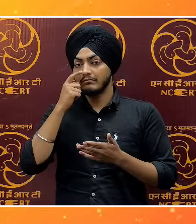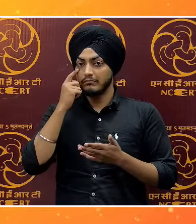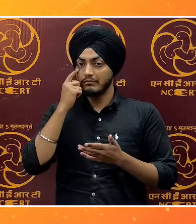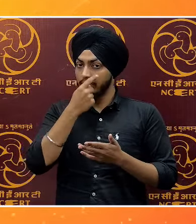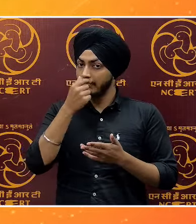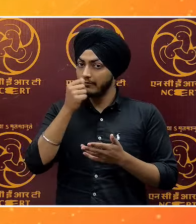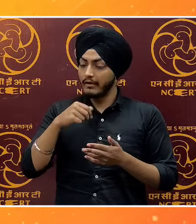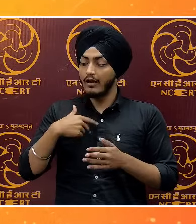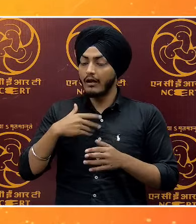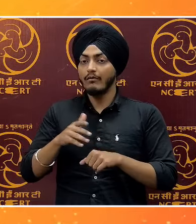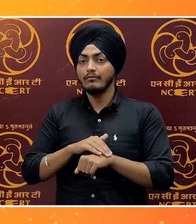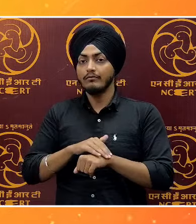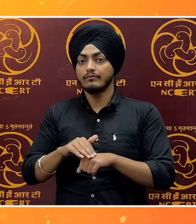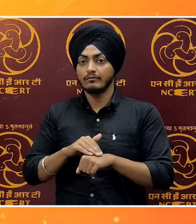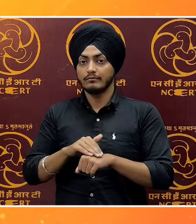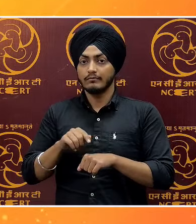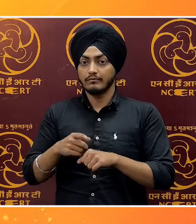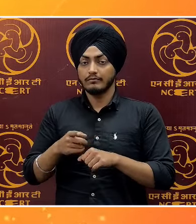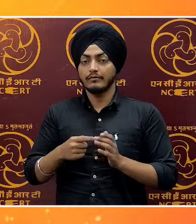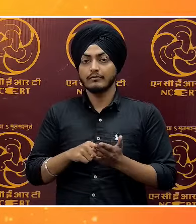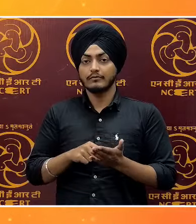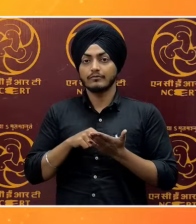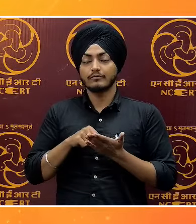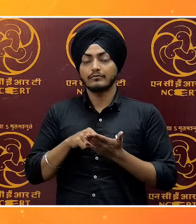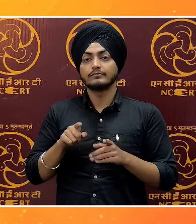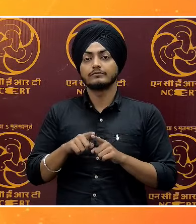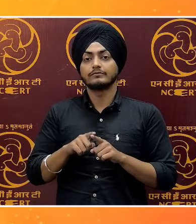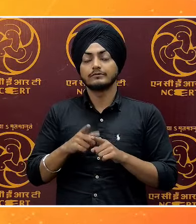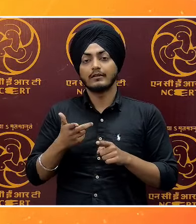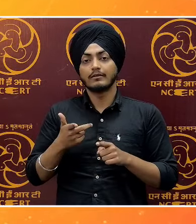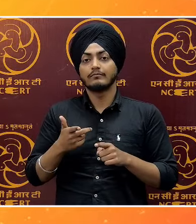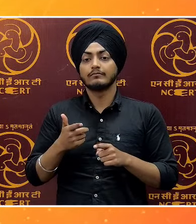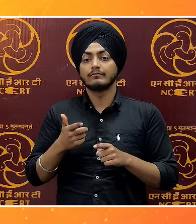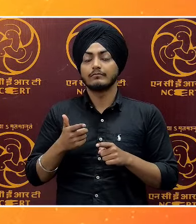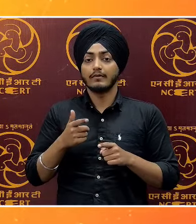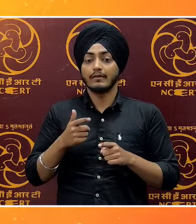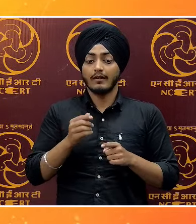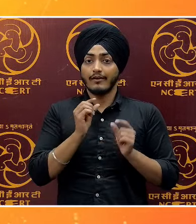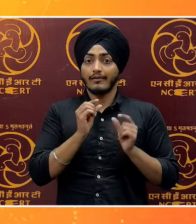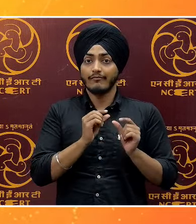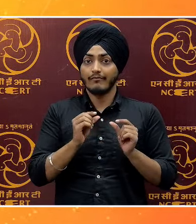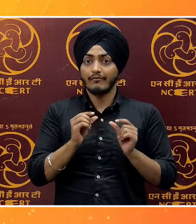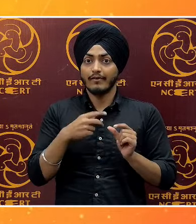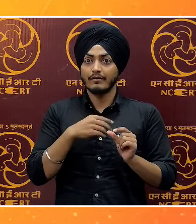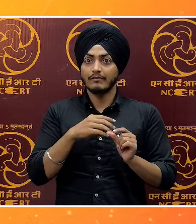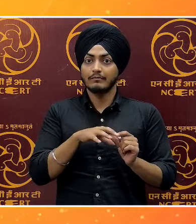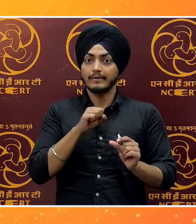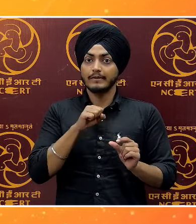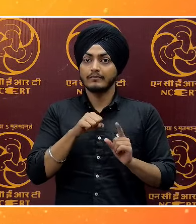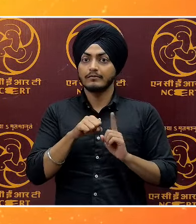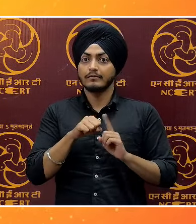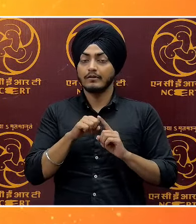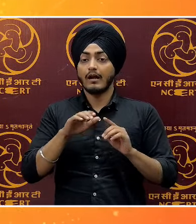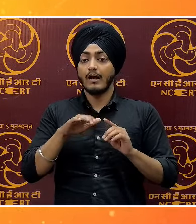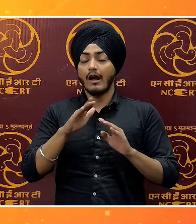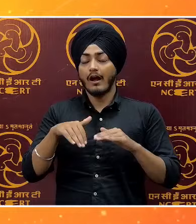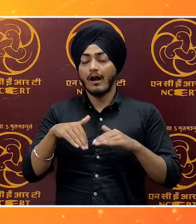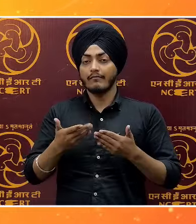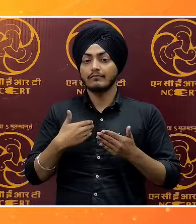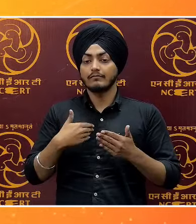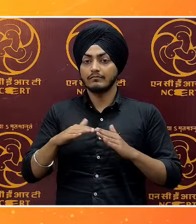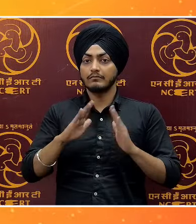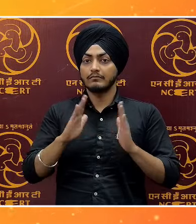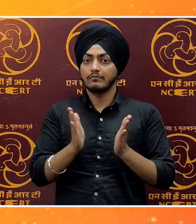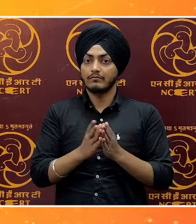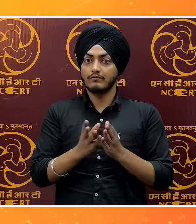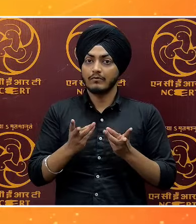E, count the number it in their way. So in this way letter recognition happens. Of course, you do that and you send your answers to us